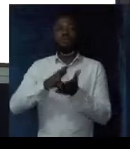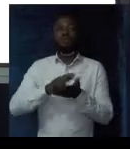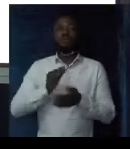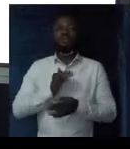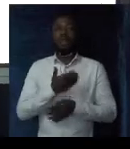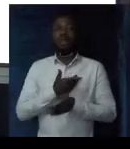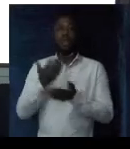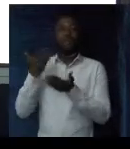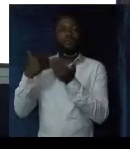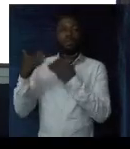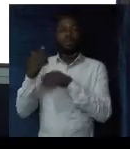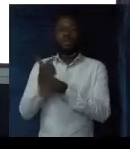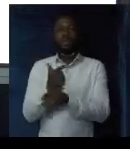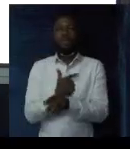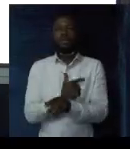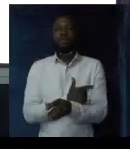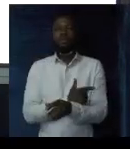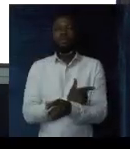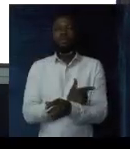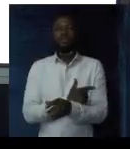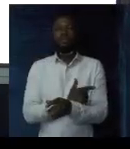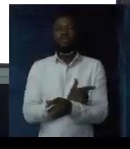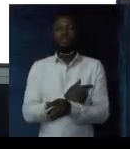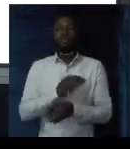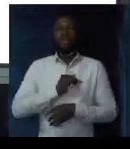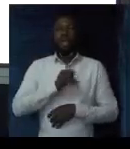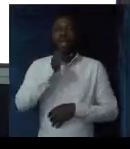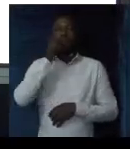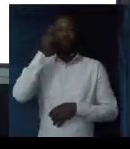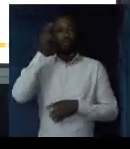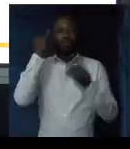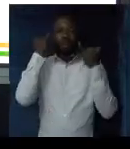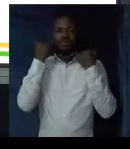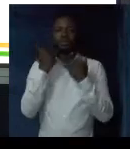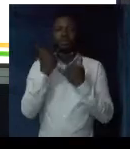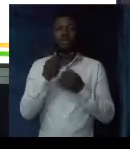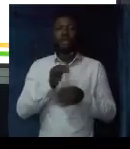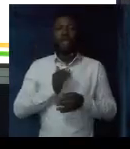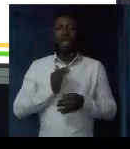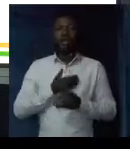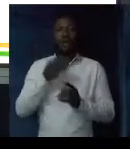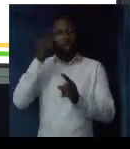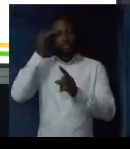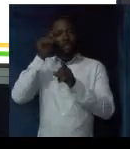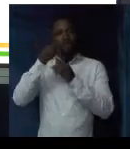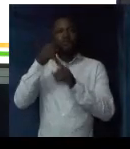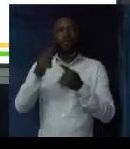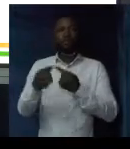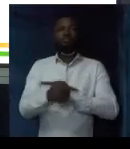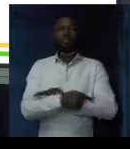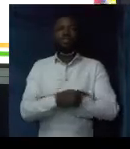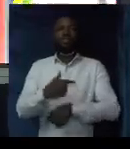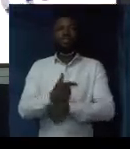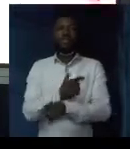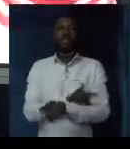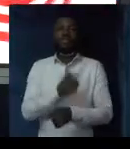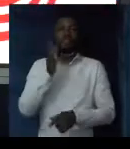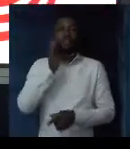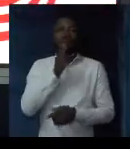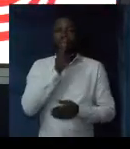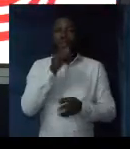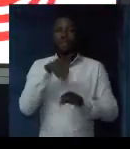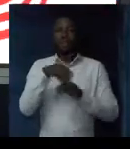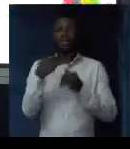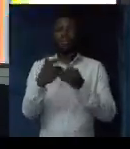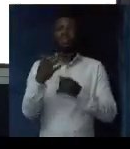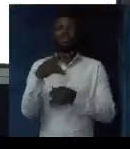are revising our previous lessons. Hi, I'm Uncle Agbaje. Our objective for today's lesson will